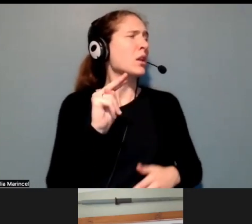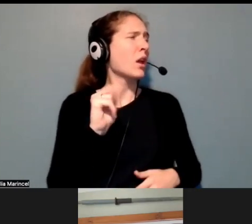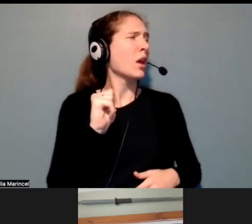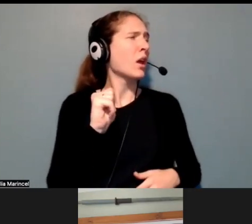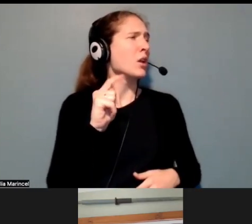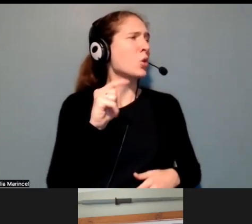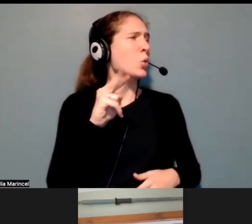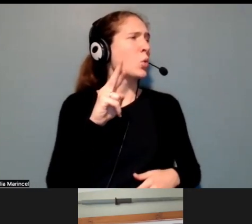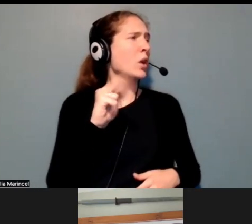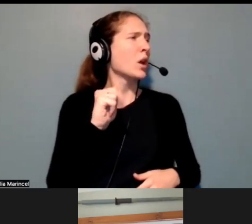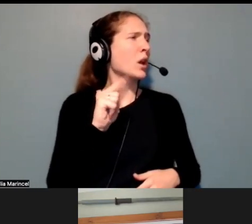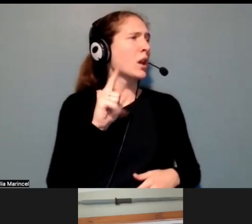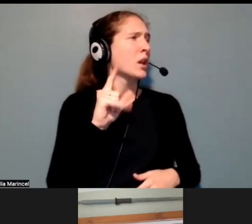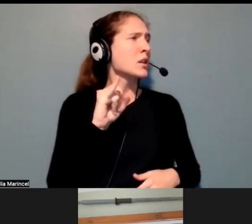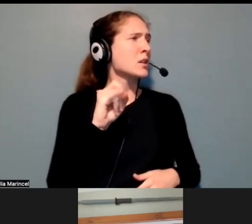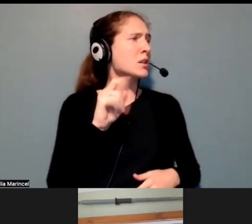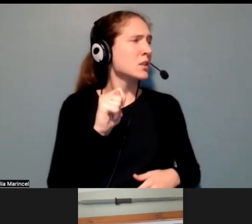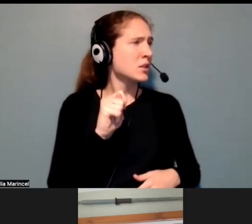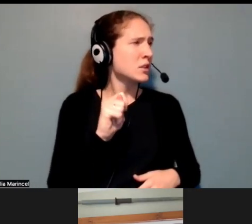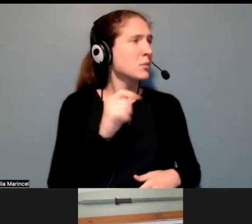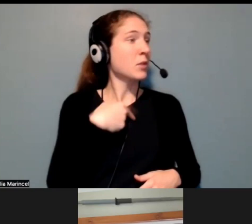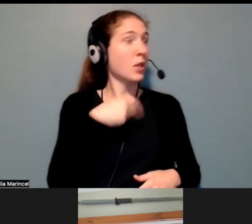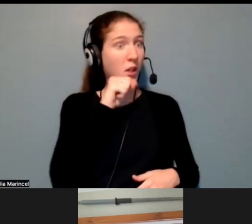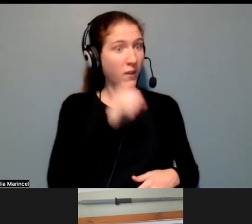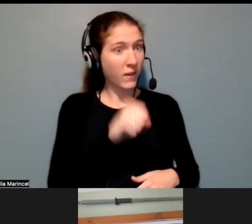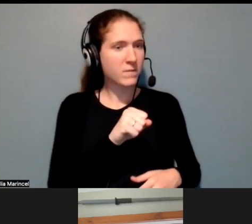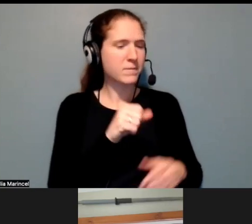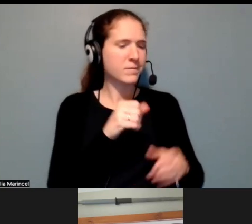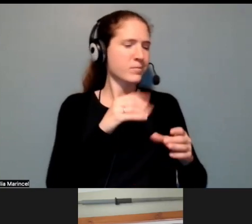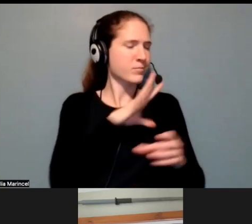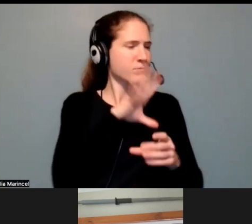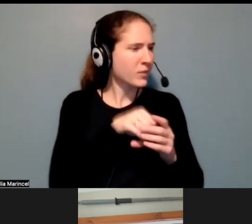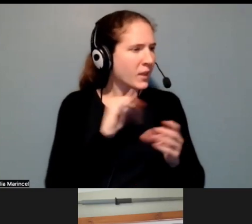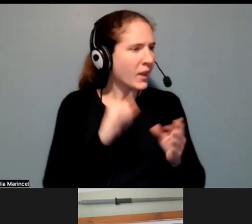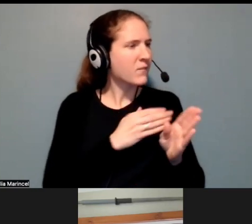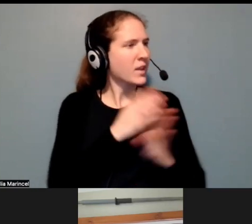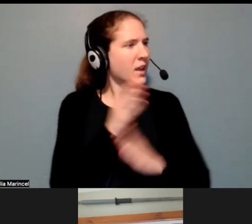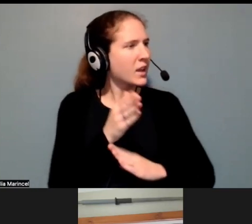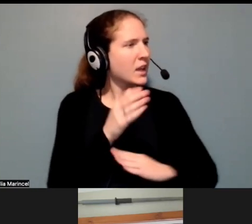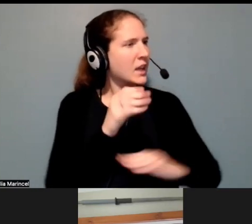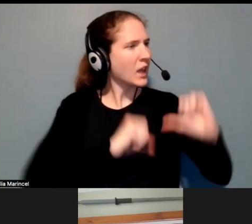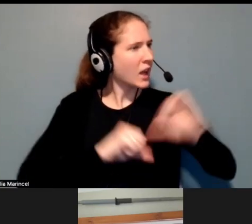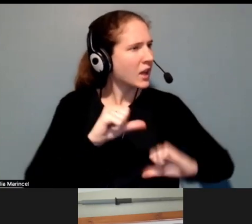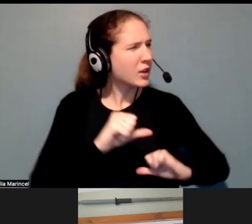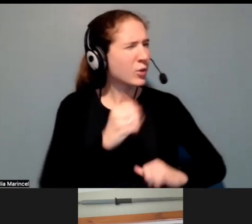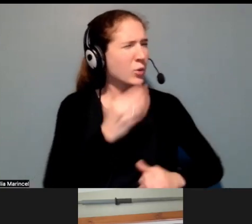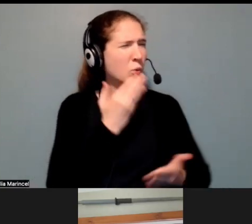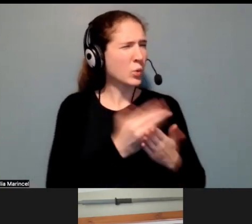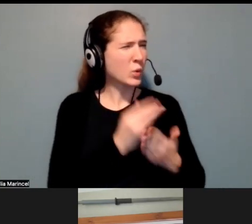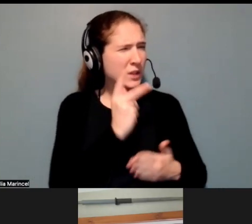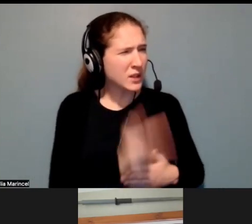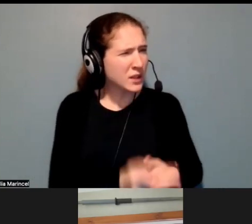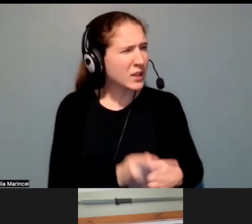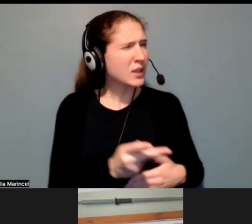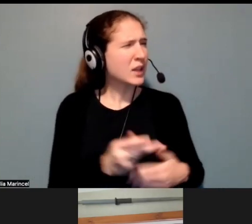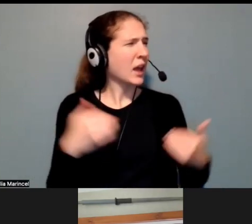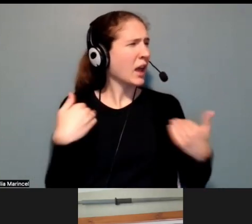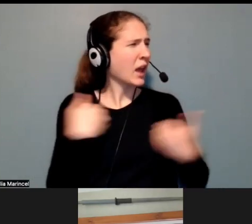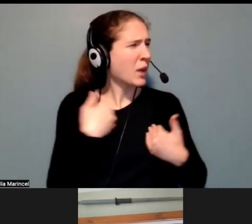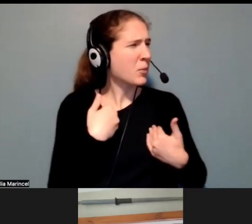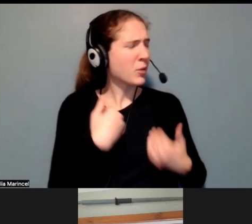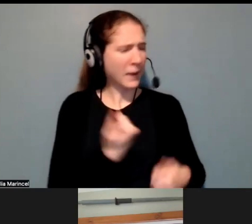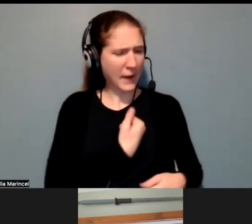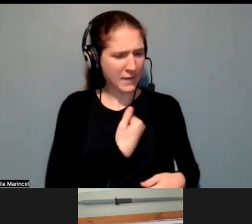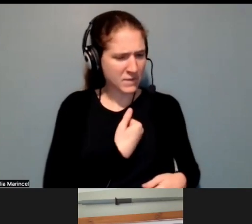Yeah, I mean, I love getting into the field and seeing, seeing it's good to see these things in person. That's a big part of my